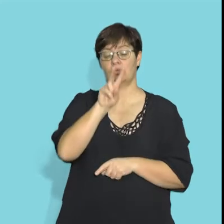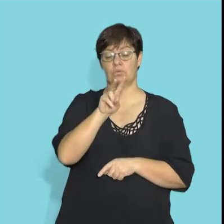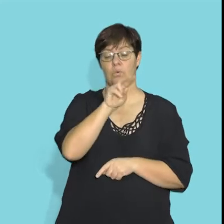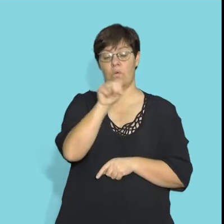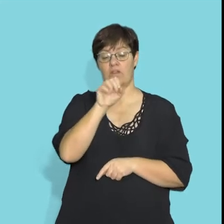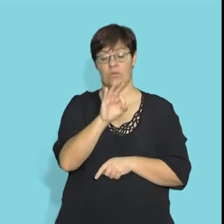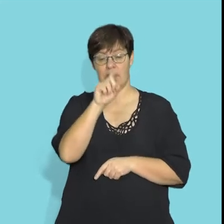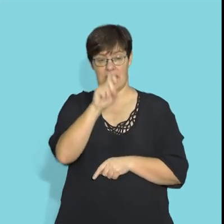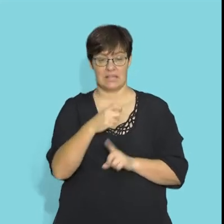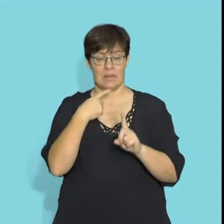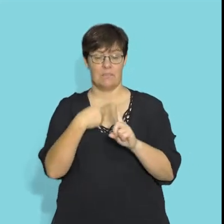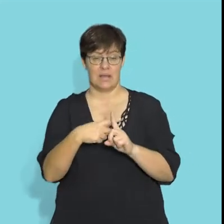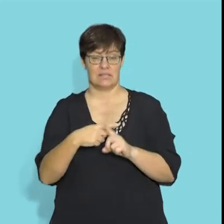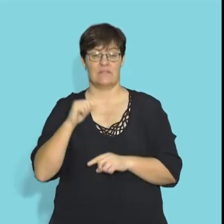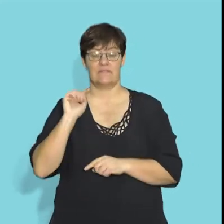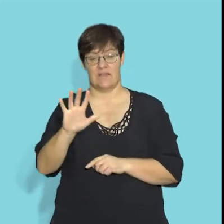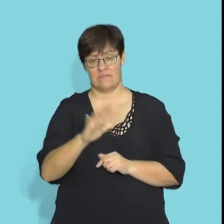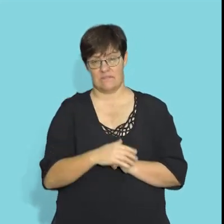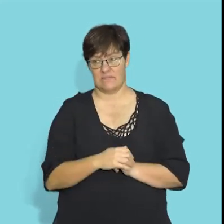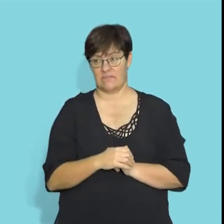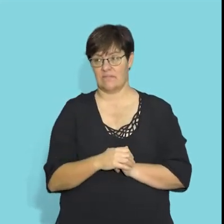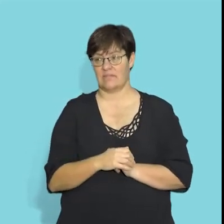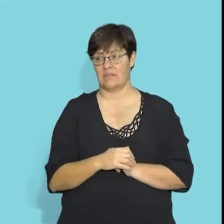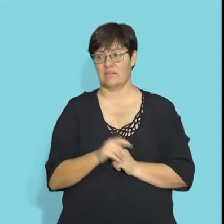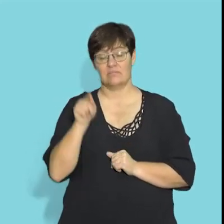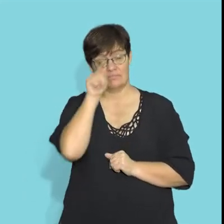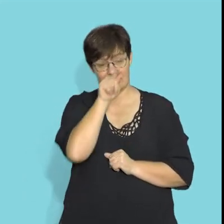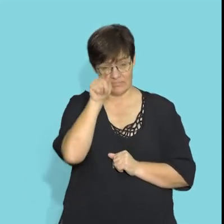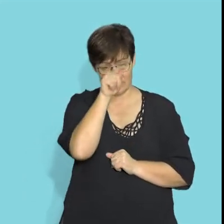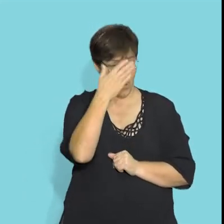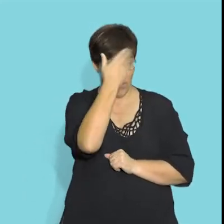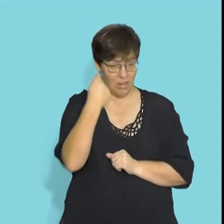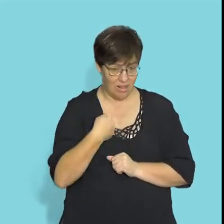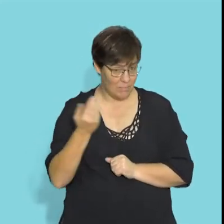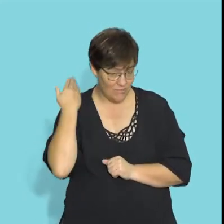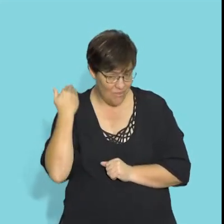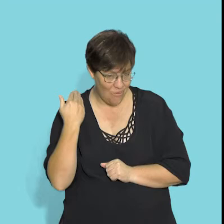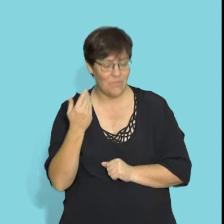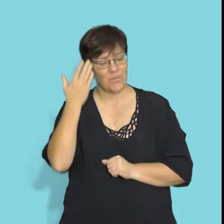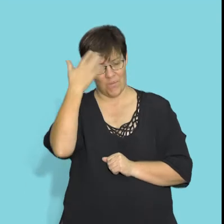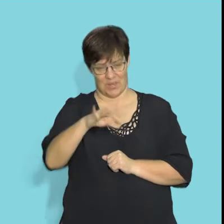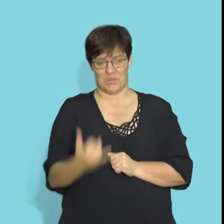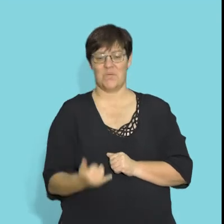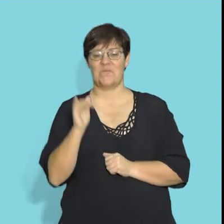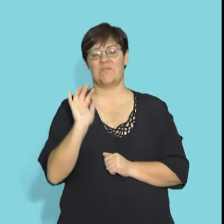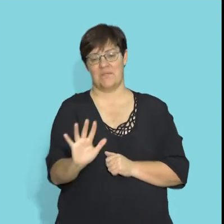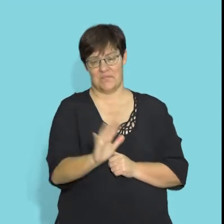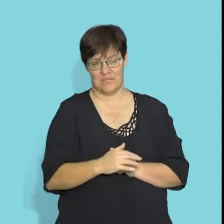over 3x plus 5. My y cut, which I didn't know, is equal to